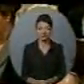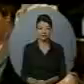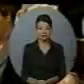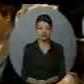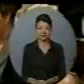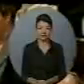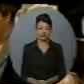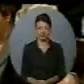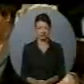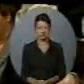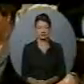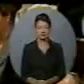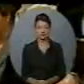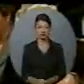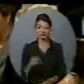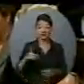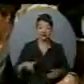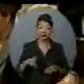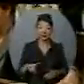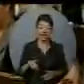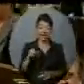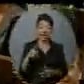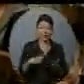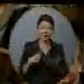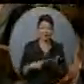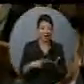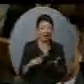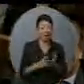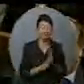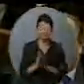comment made by the member opposite. I didn't hear a question. Yeah. Okay. Honourable Member.